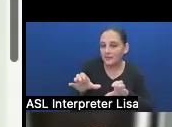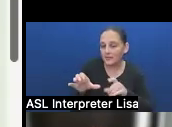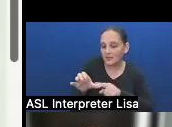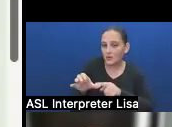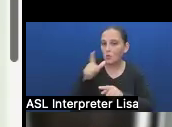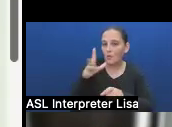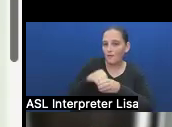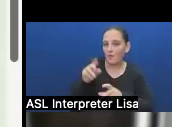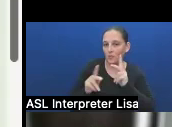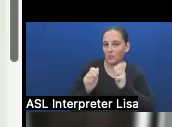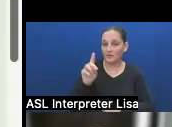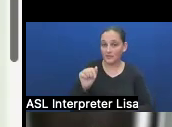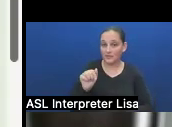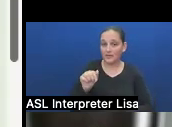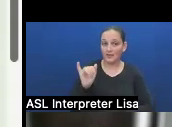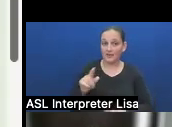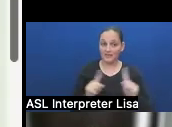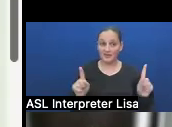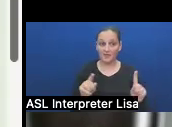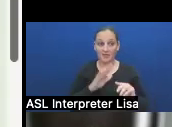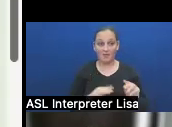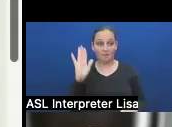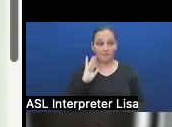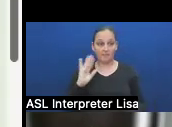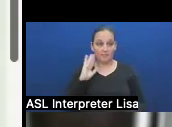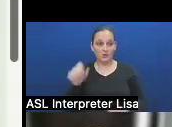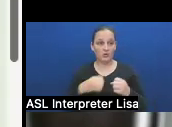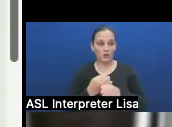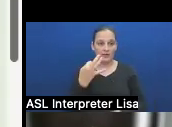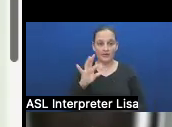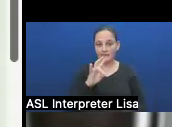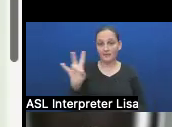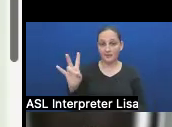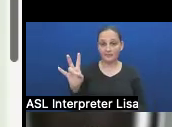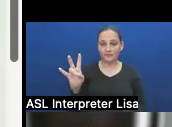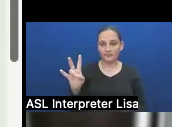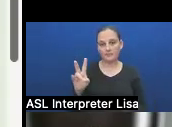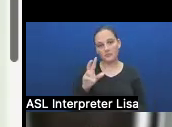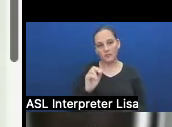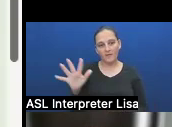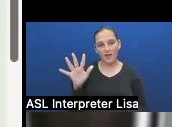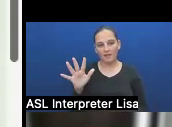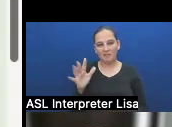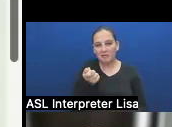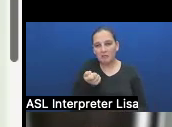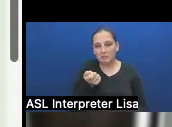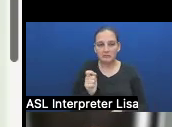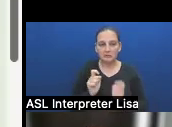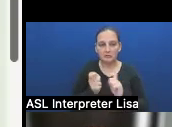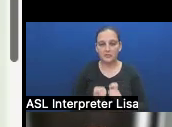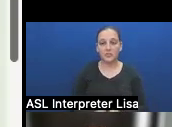That's very, very different than what it said in 1977. And in 2005, there was a small